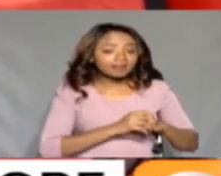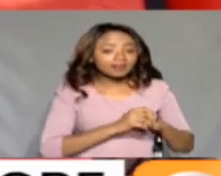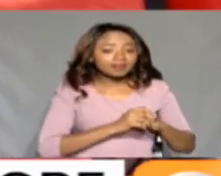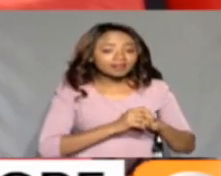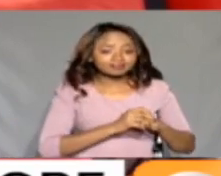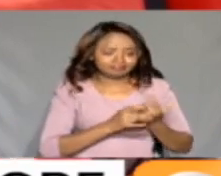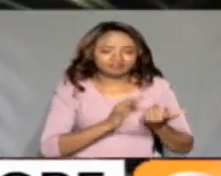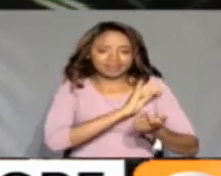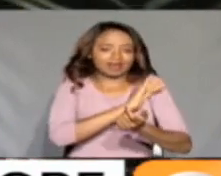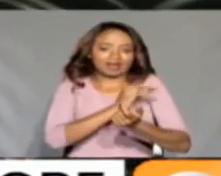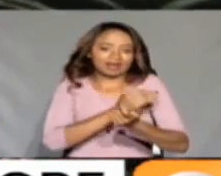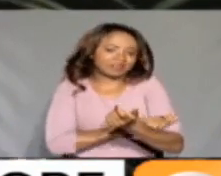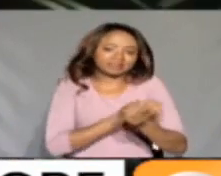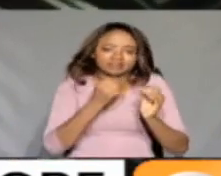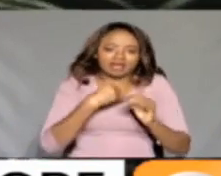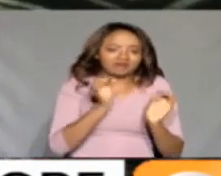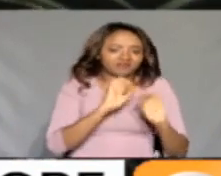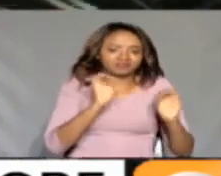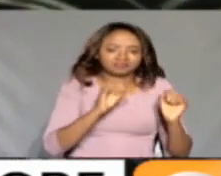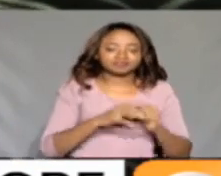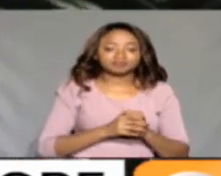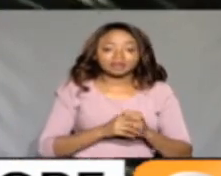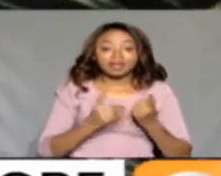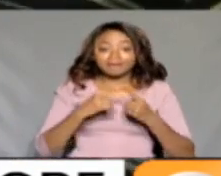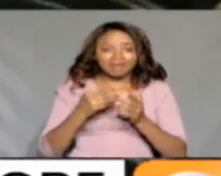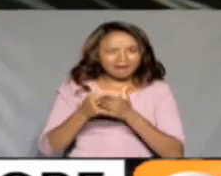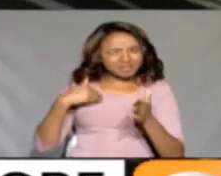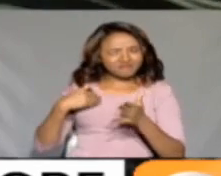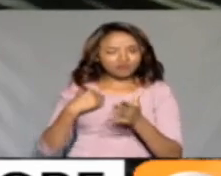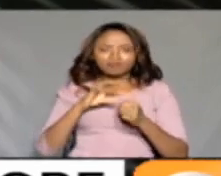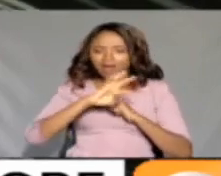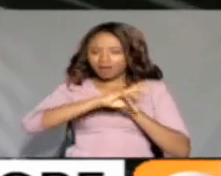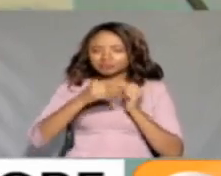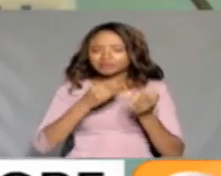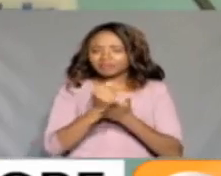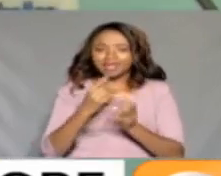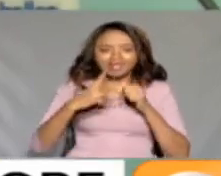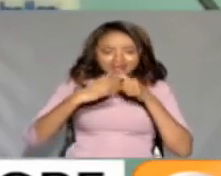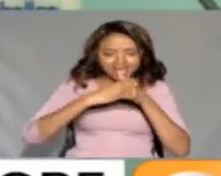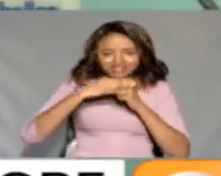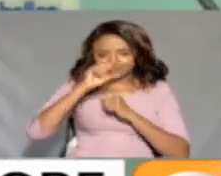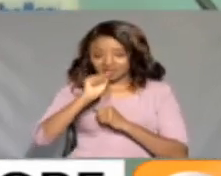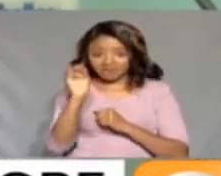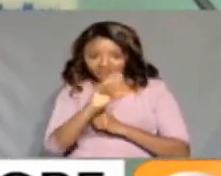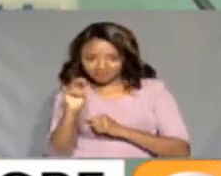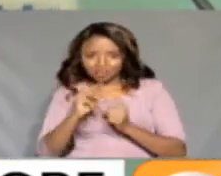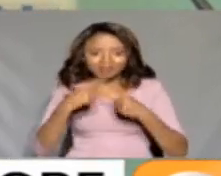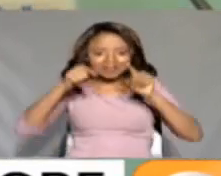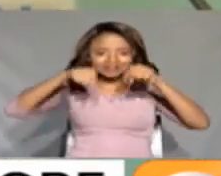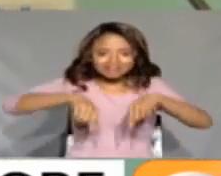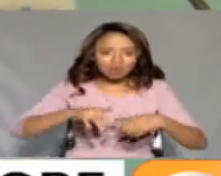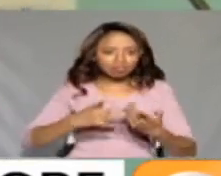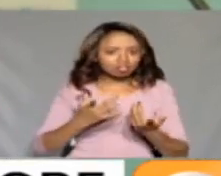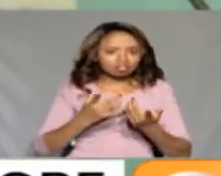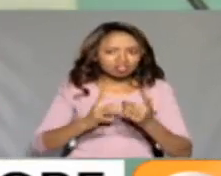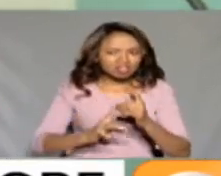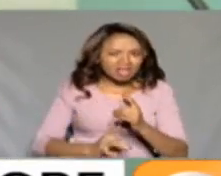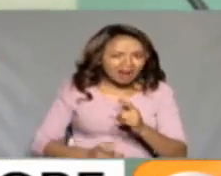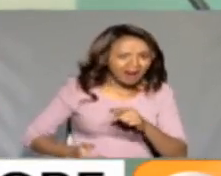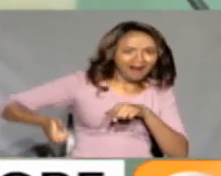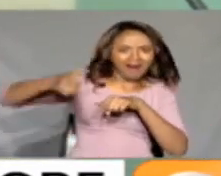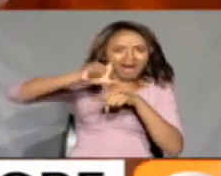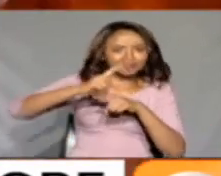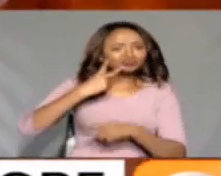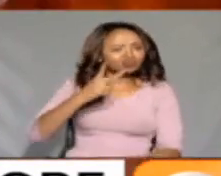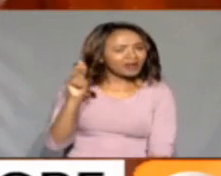lack of capacity? Initially, counties paid 95 million shillings for the equipment, but the amount has shot up to 200